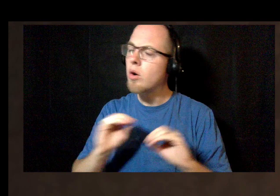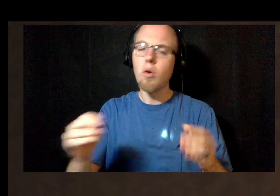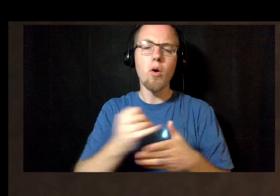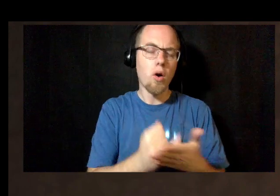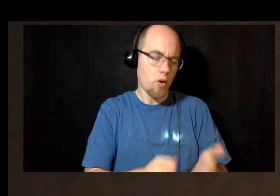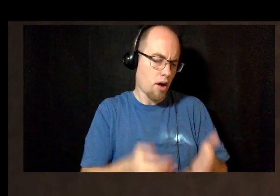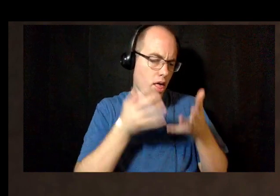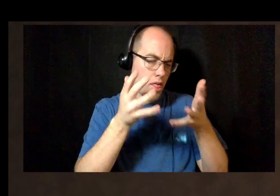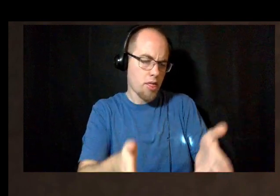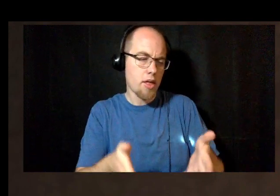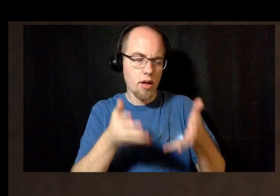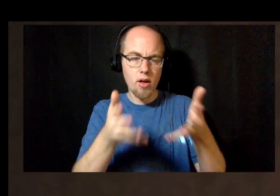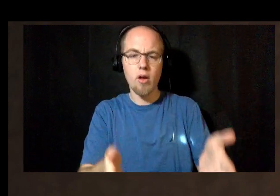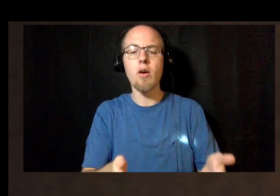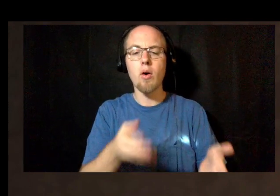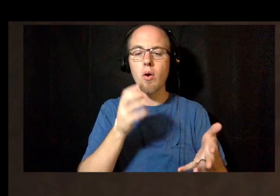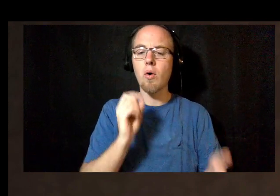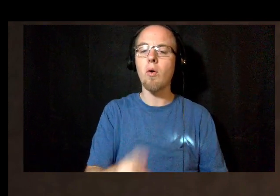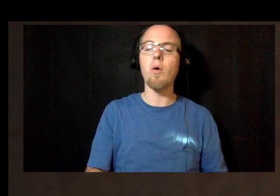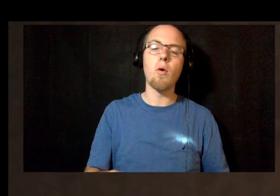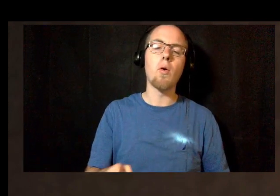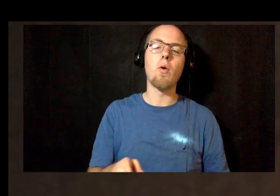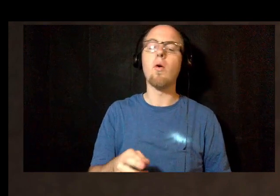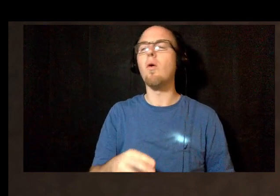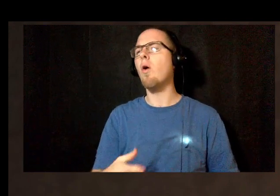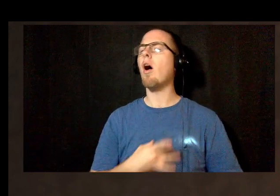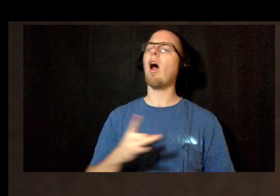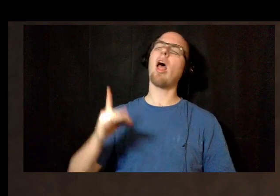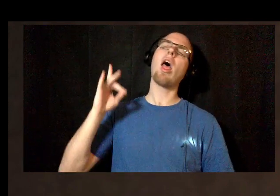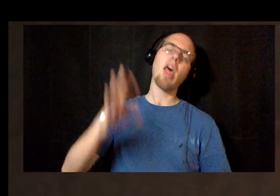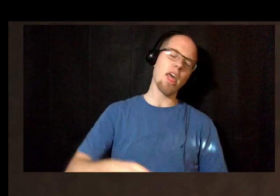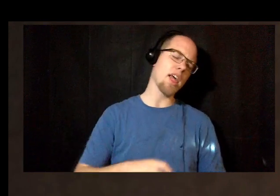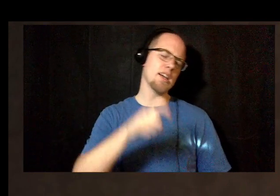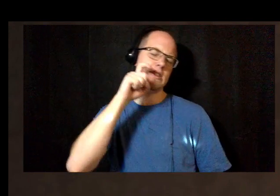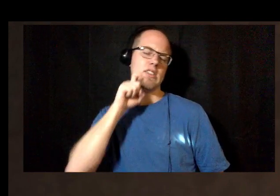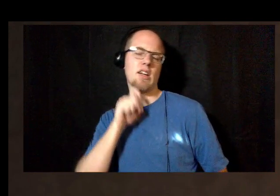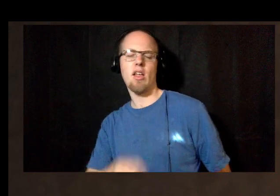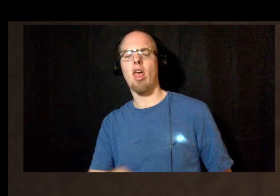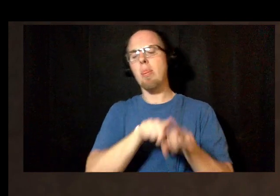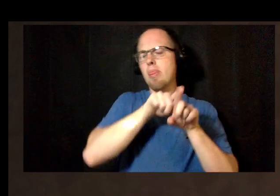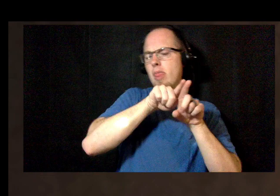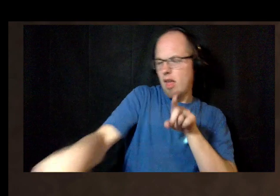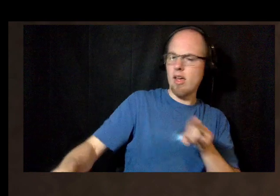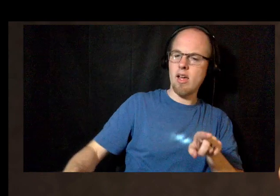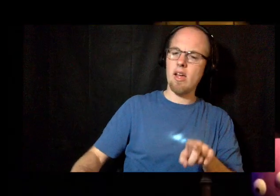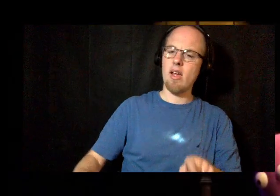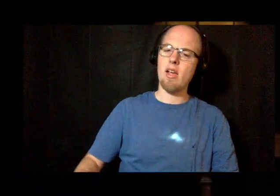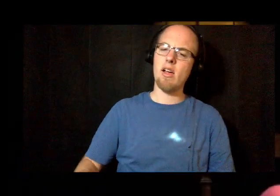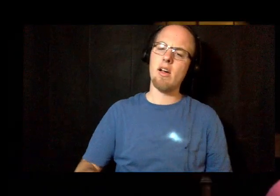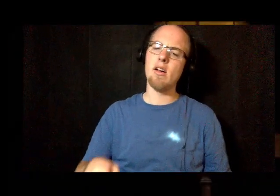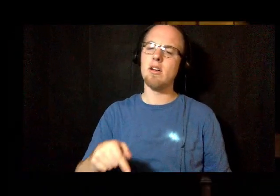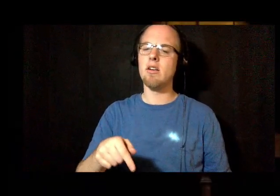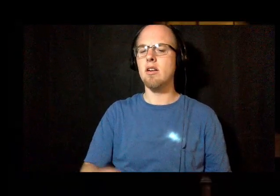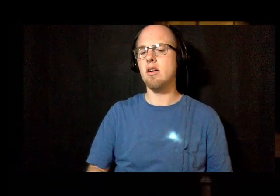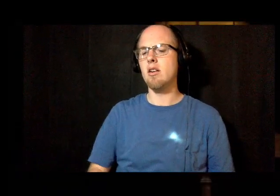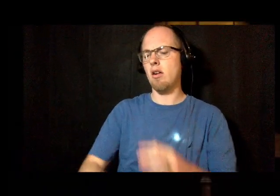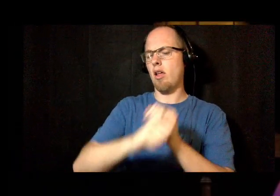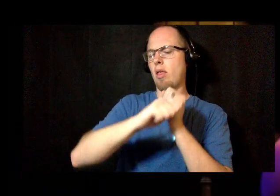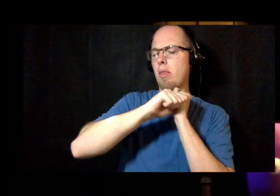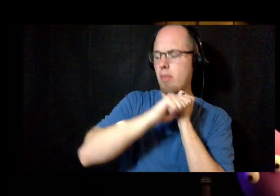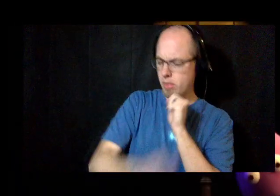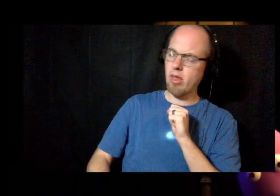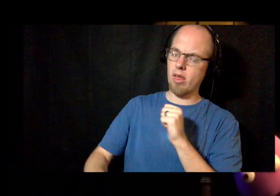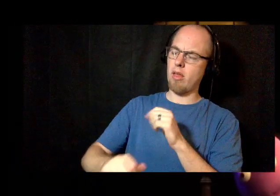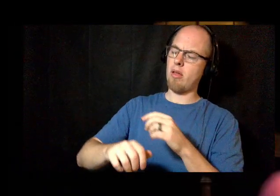behind, or a violently unlikable sexual deviant that shits handfuls of heartbreakingly